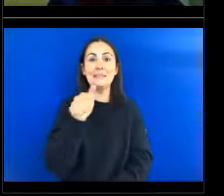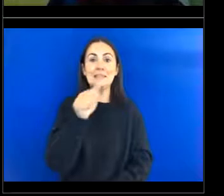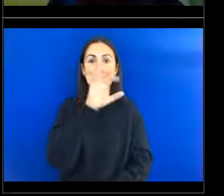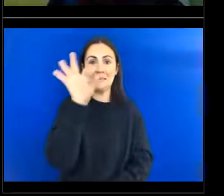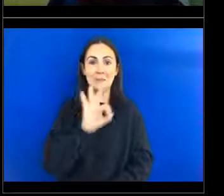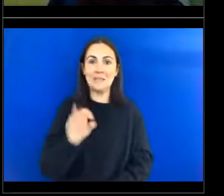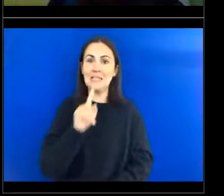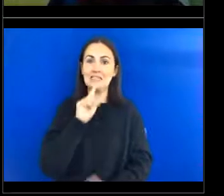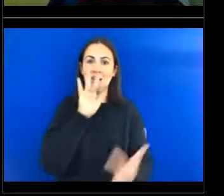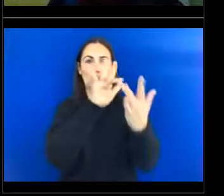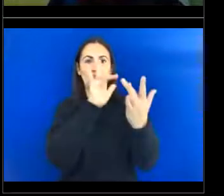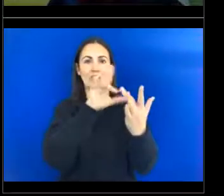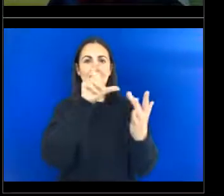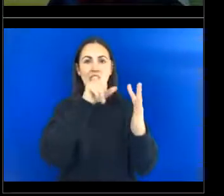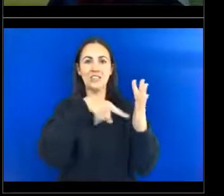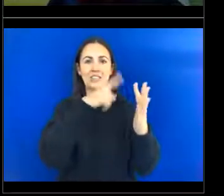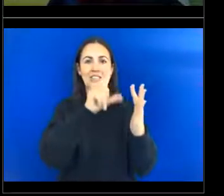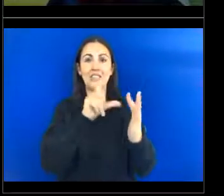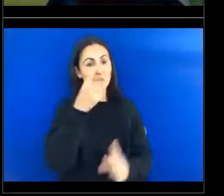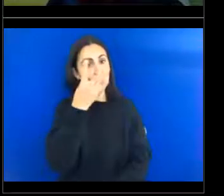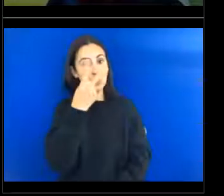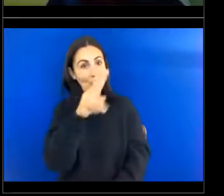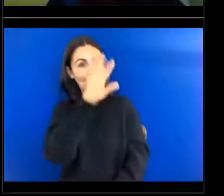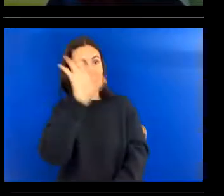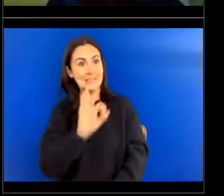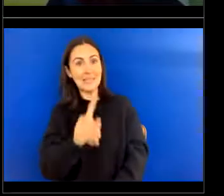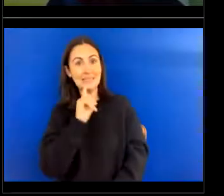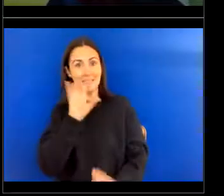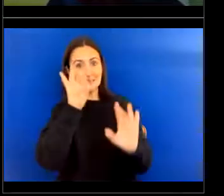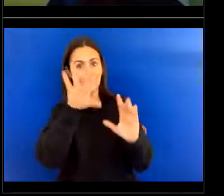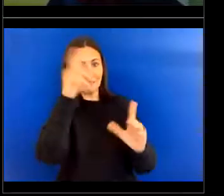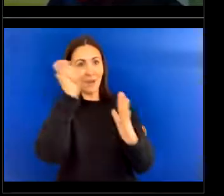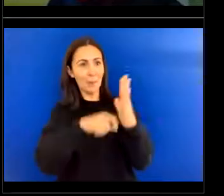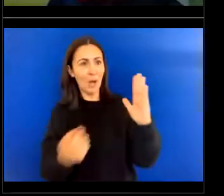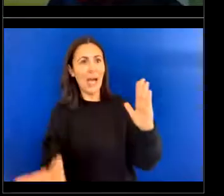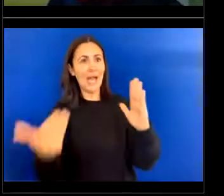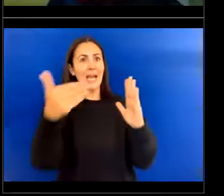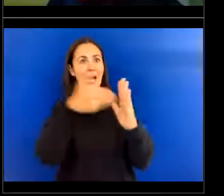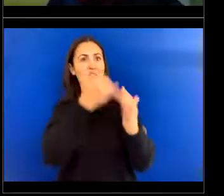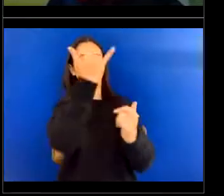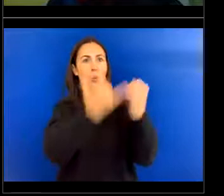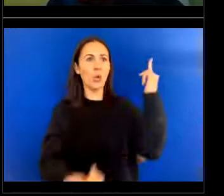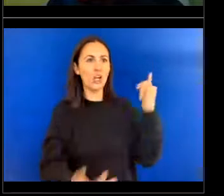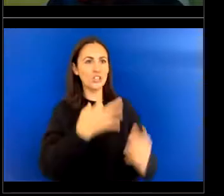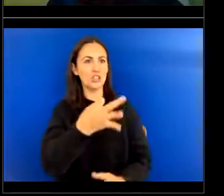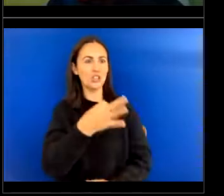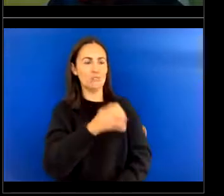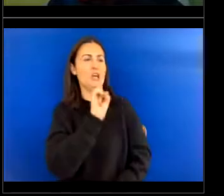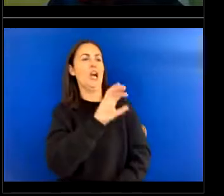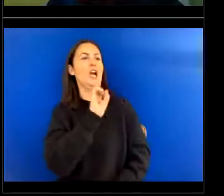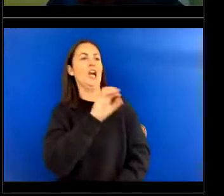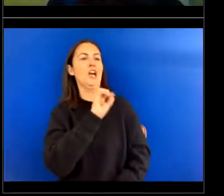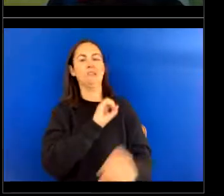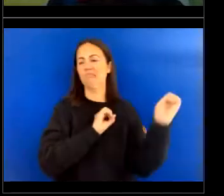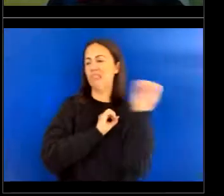the CJC, and 20% thought we should get an equally noisy dog.